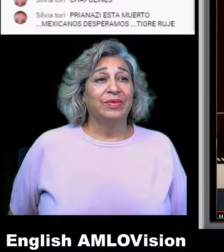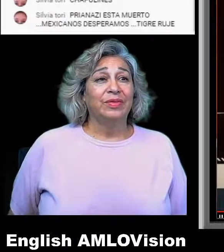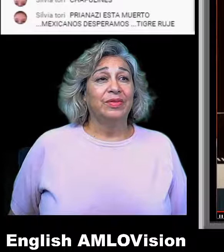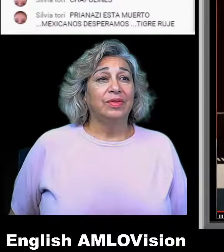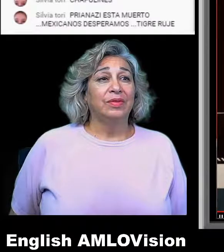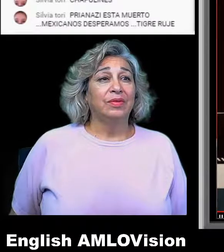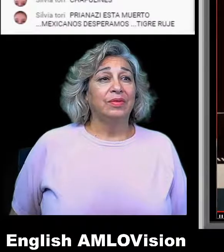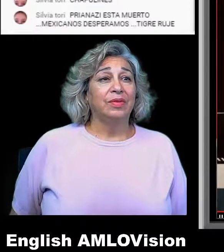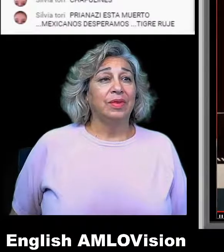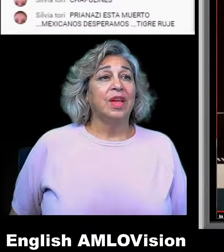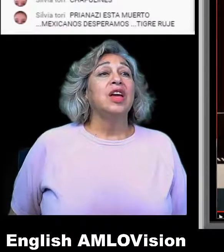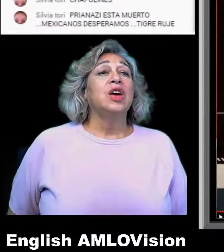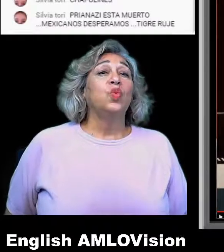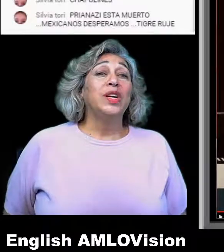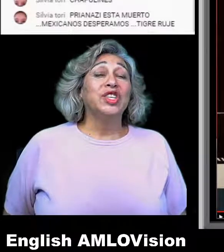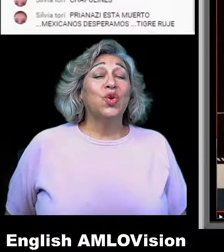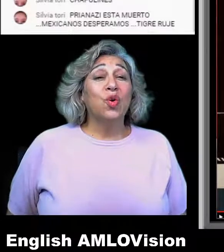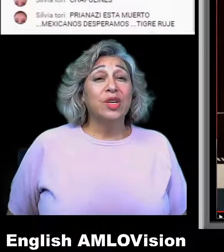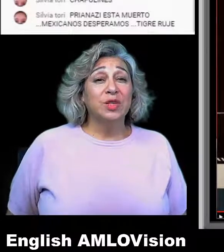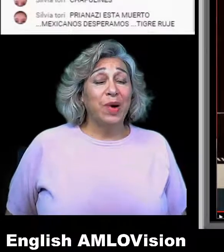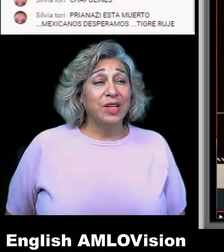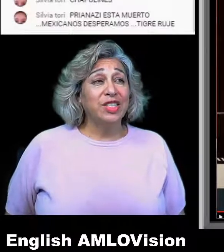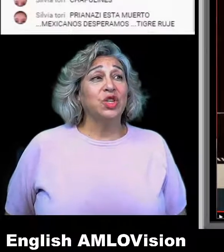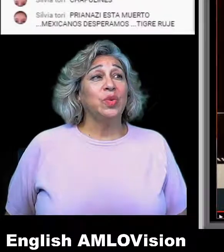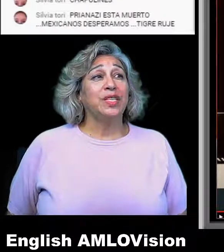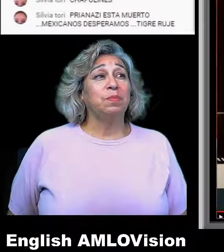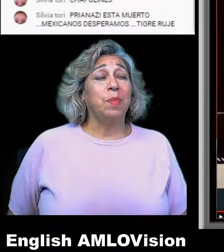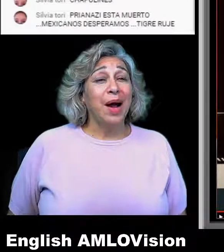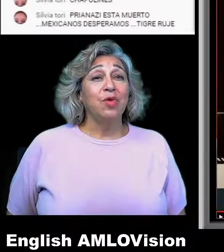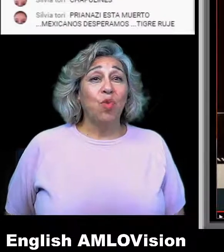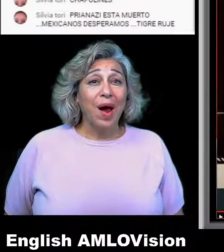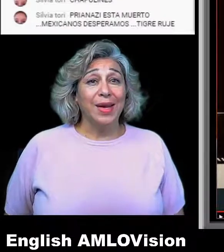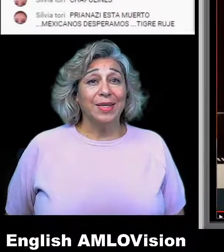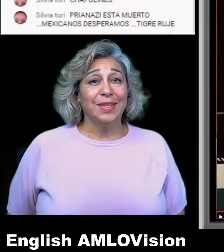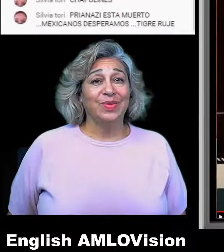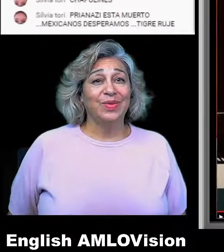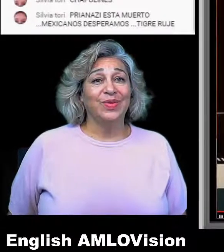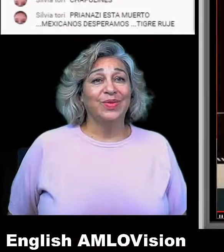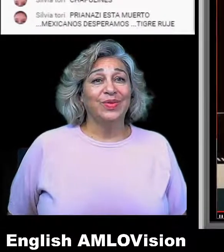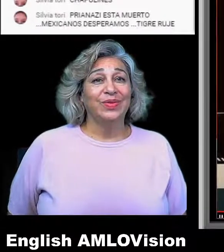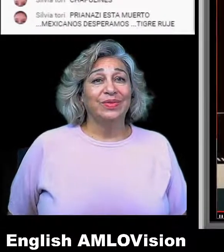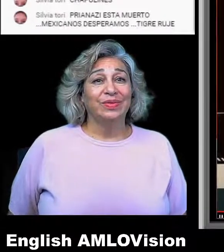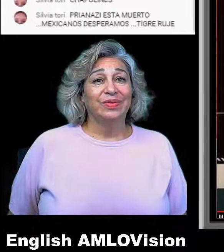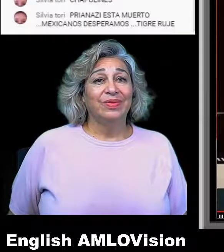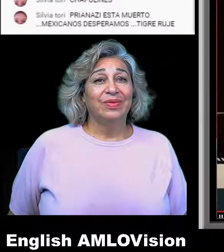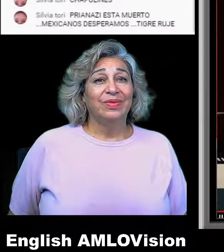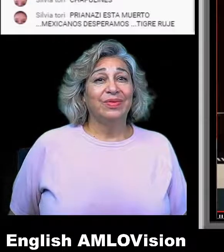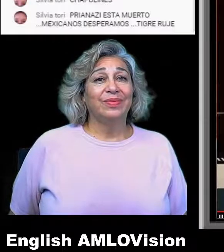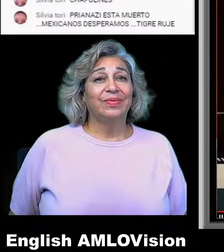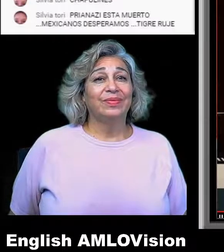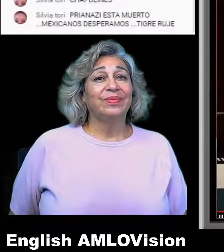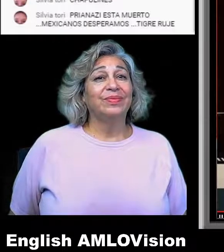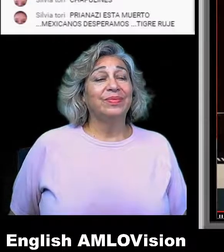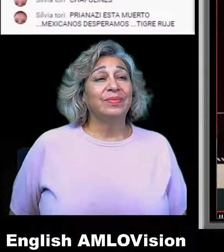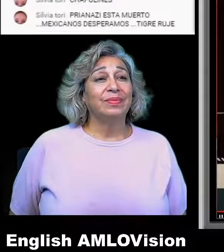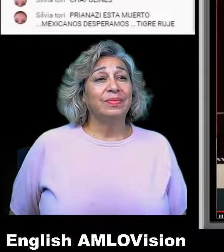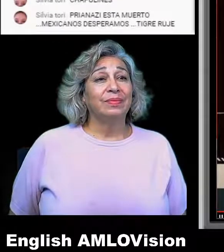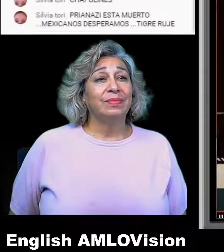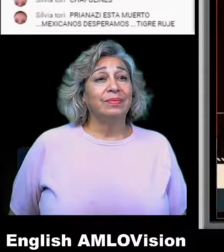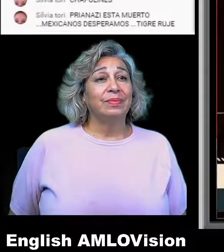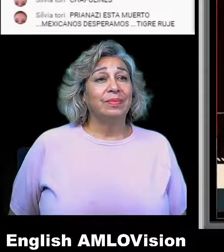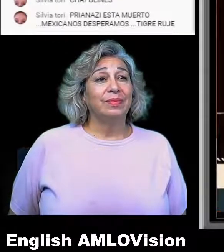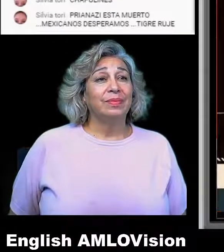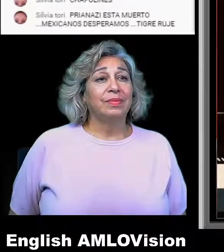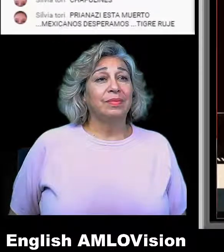nos correspondía. which corresponds to us by right. Porque nosotros llegamos a esta Cámara